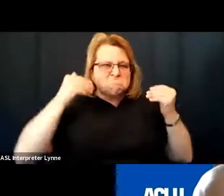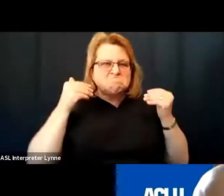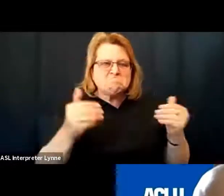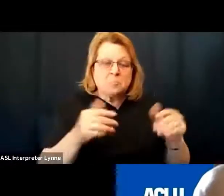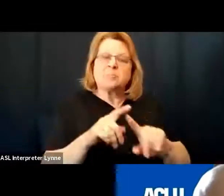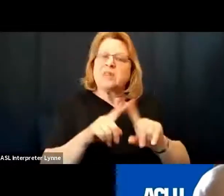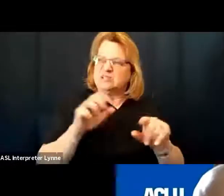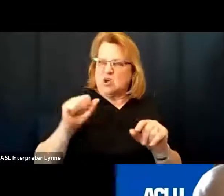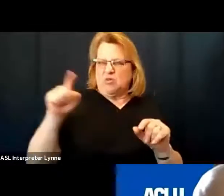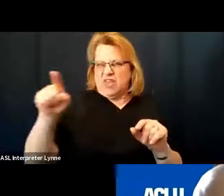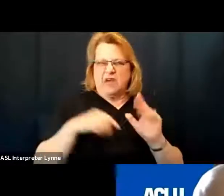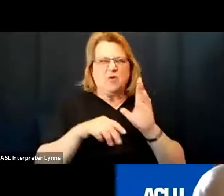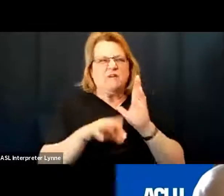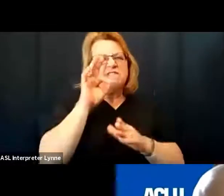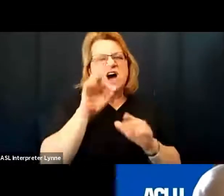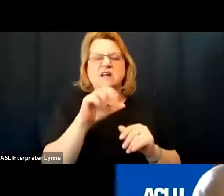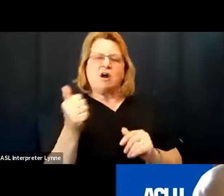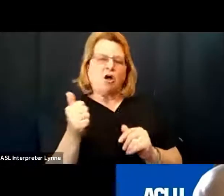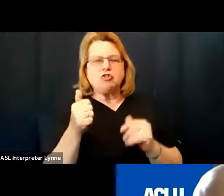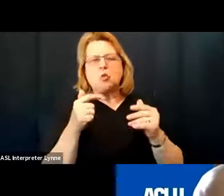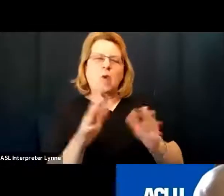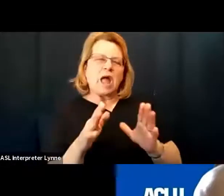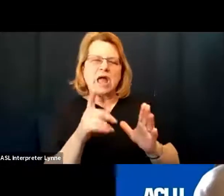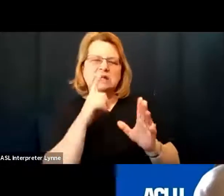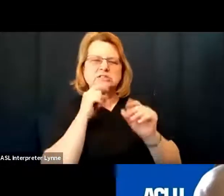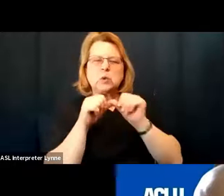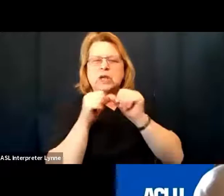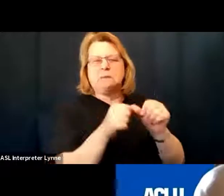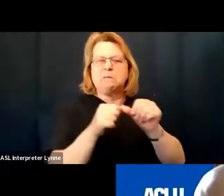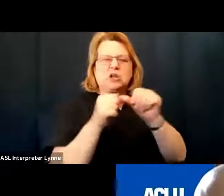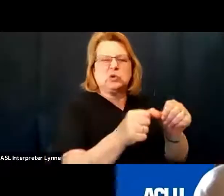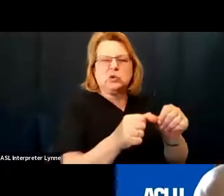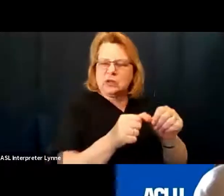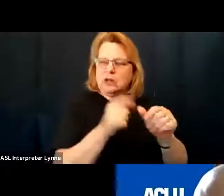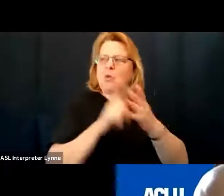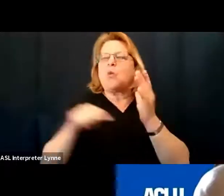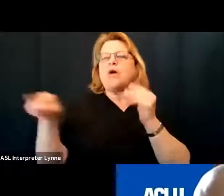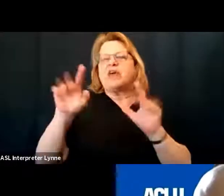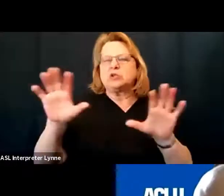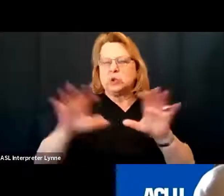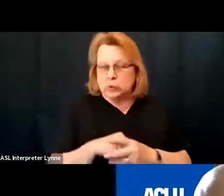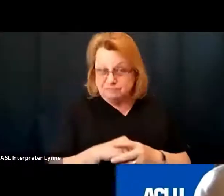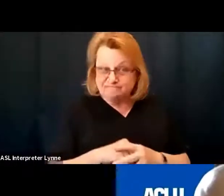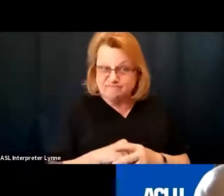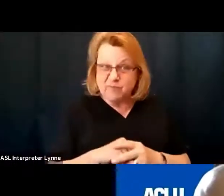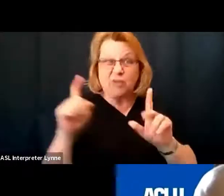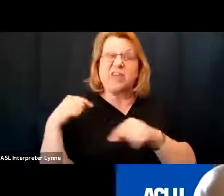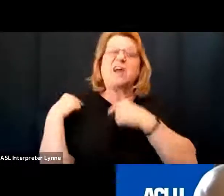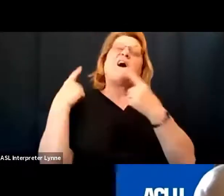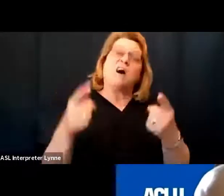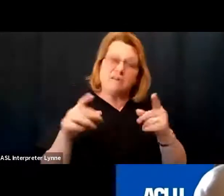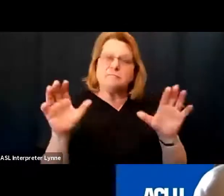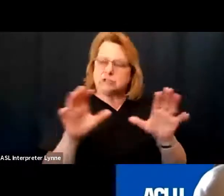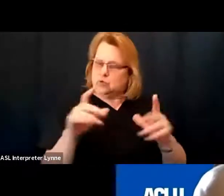they're going to find other ways to continue what they're doing, what they have been doing all along, which